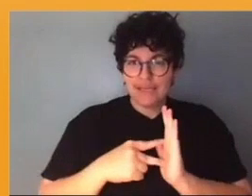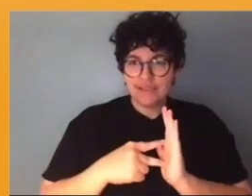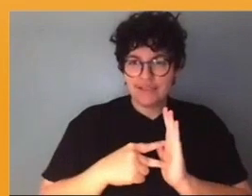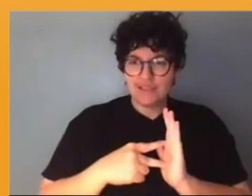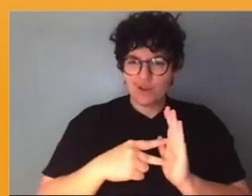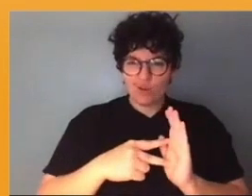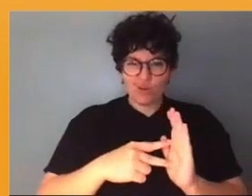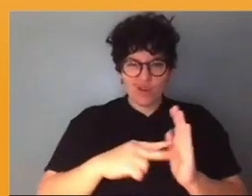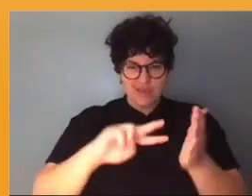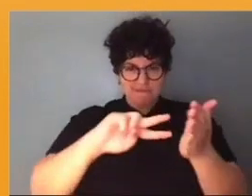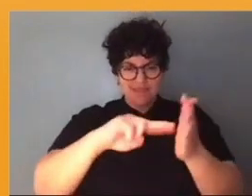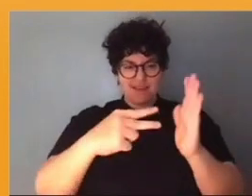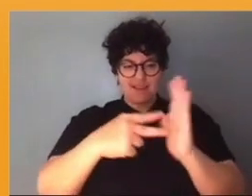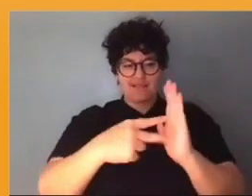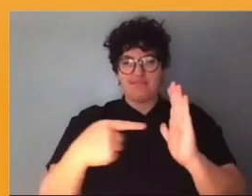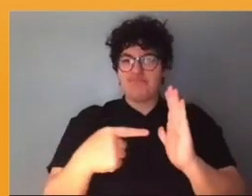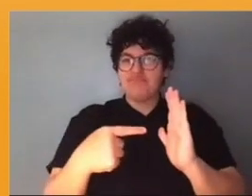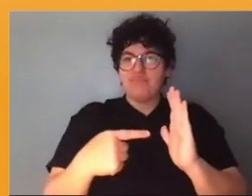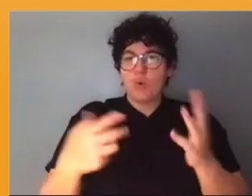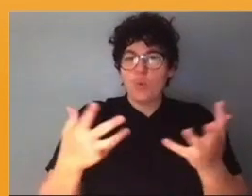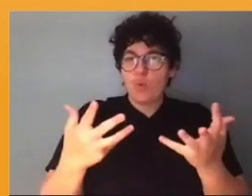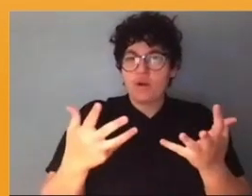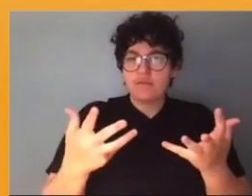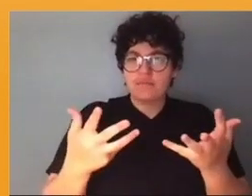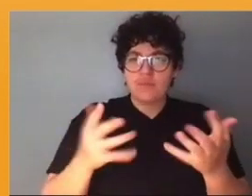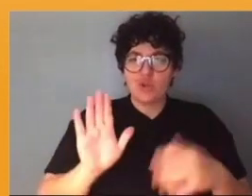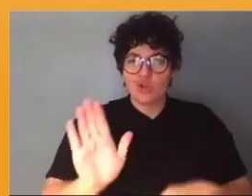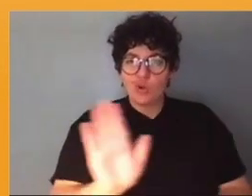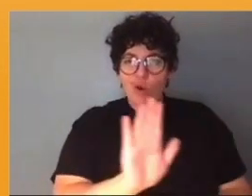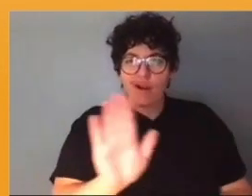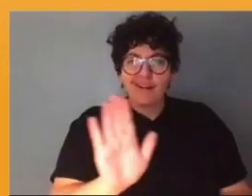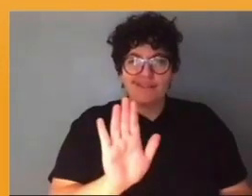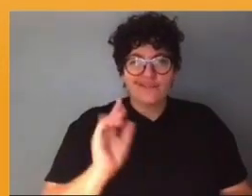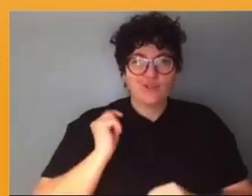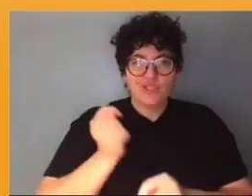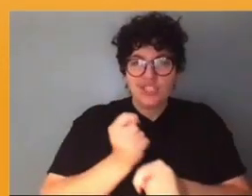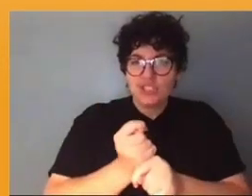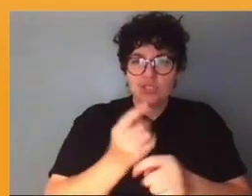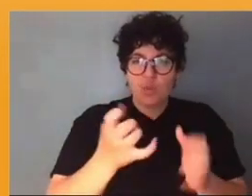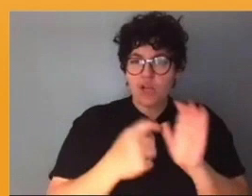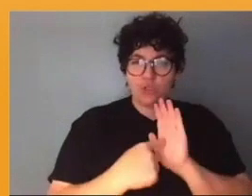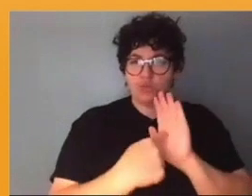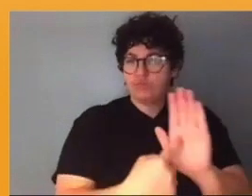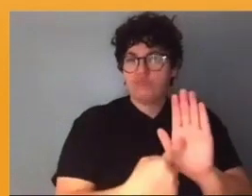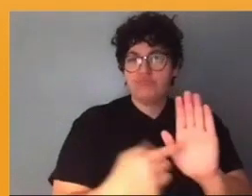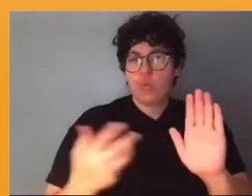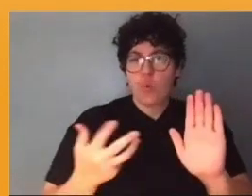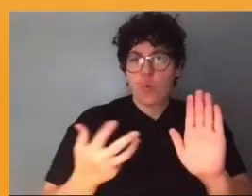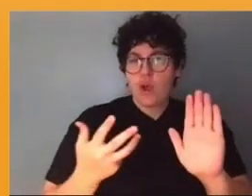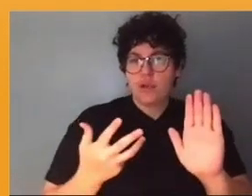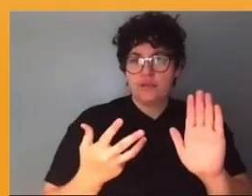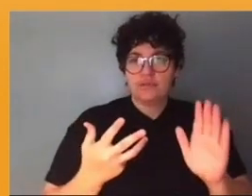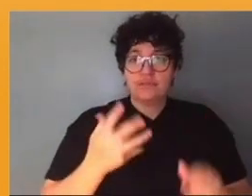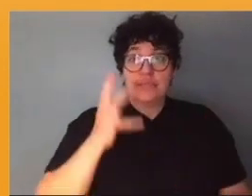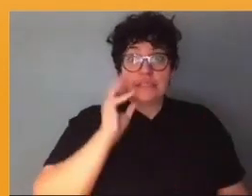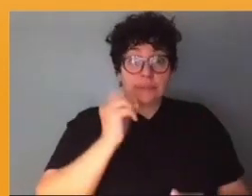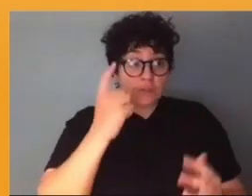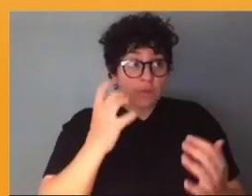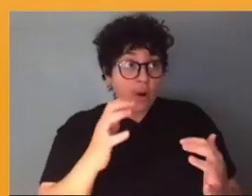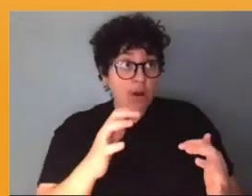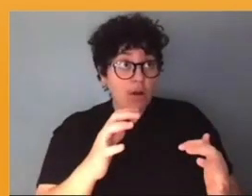convey? What is that understanding like for your audiences, and then for you as